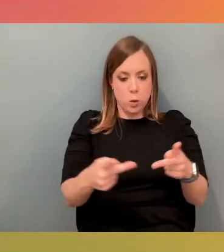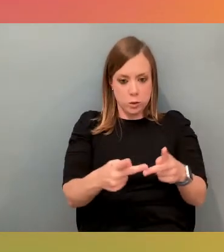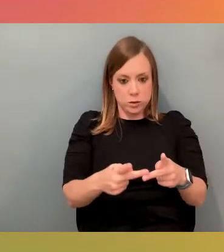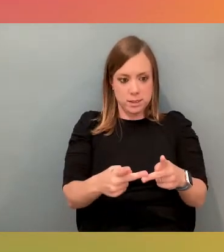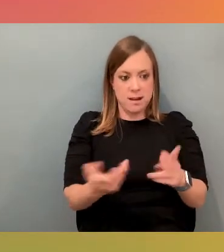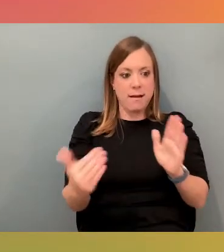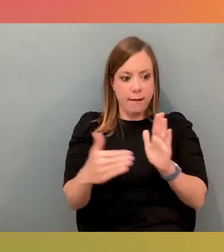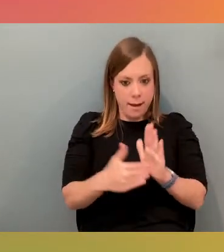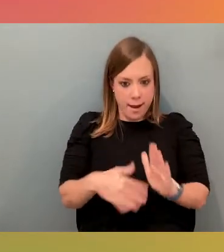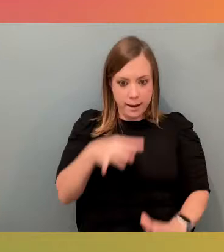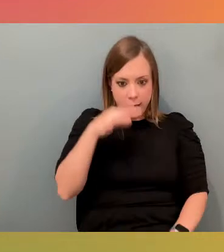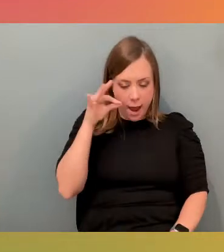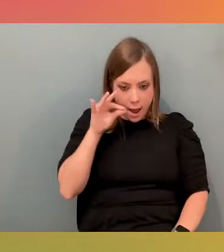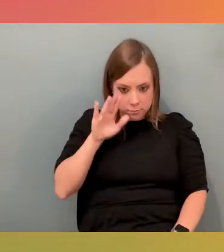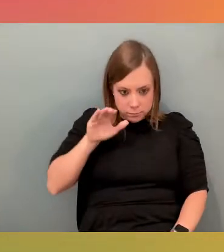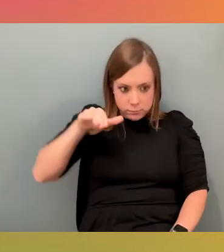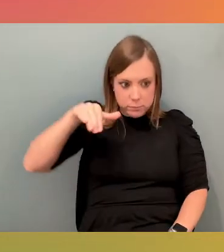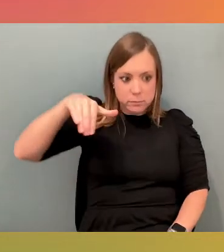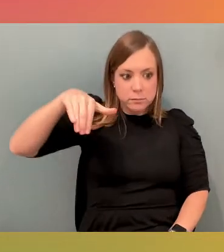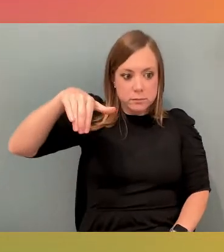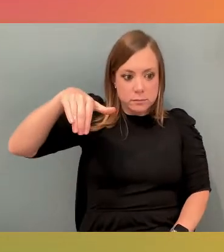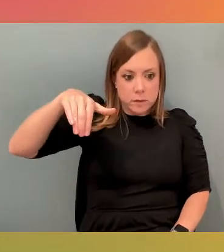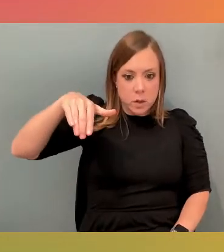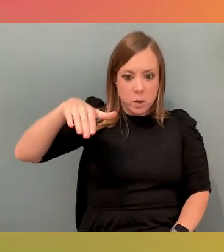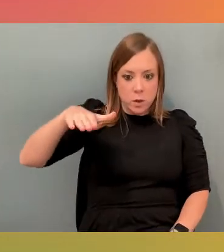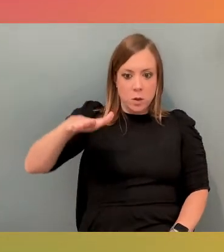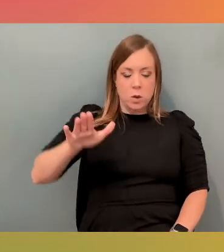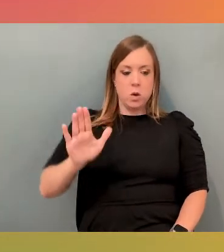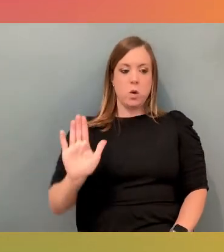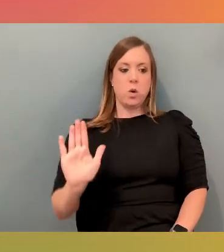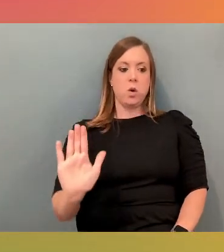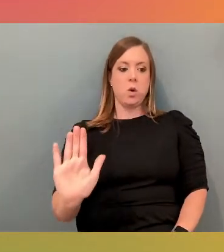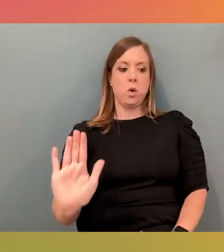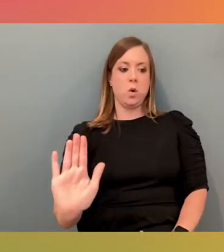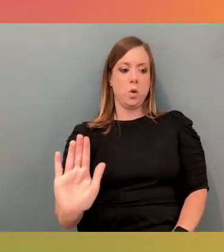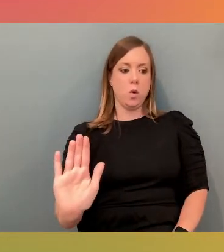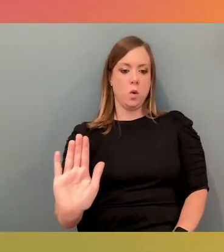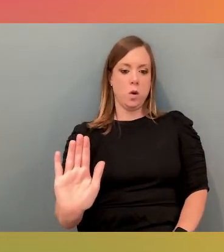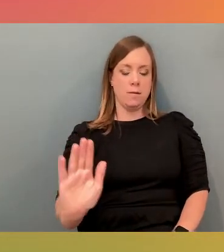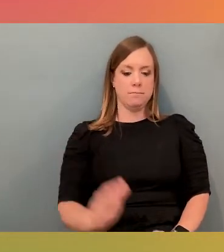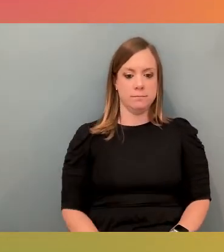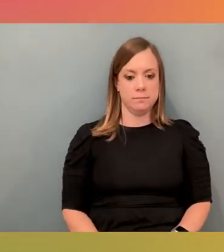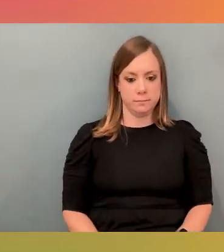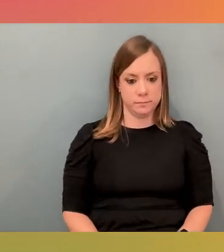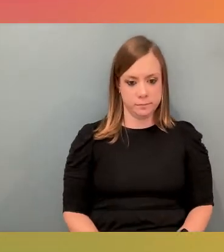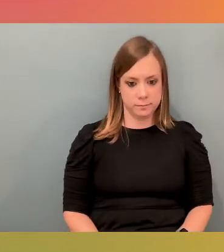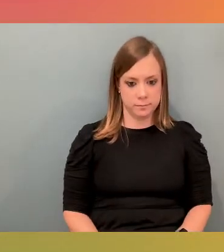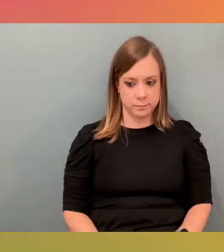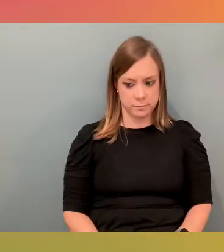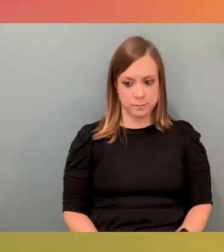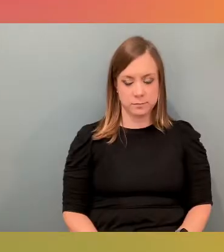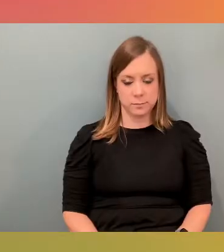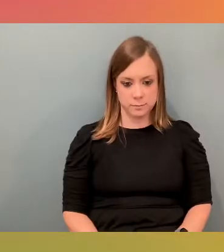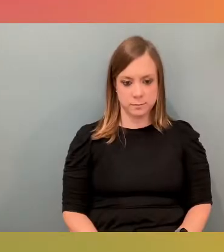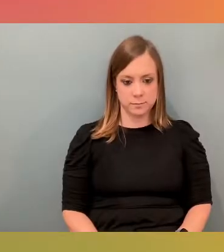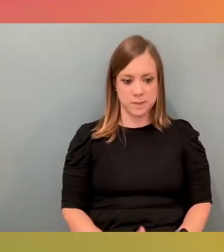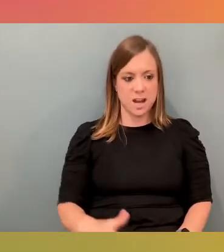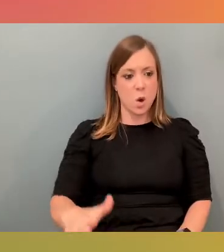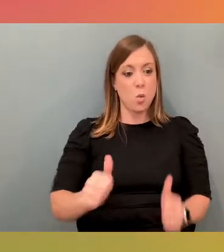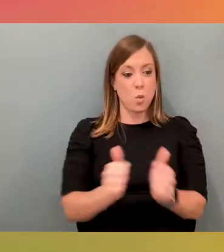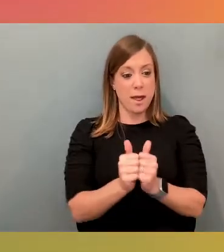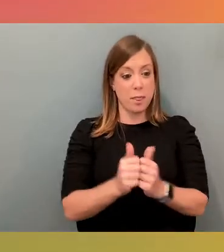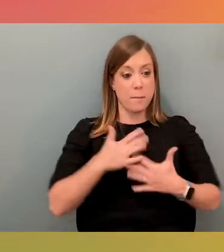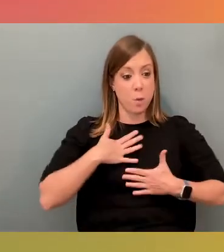with the breath and maybe finding some fluidity in this movement. Channeling the waves